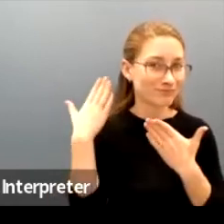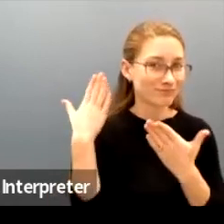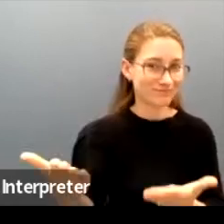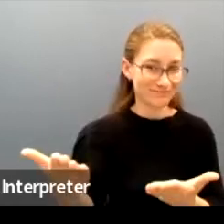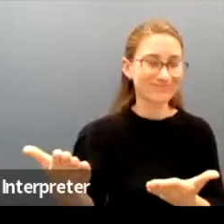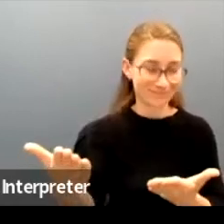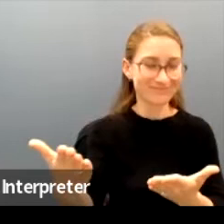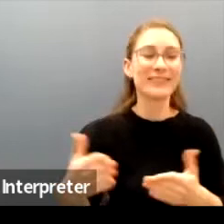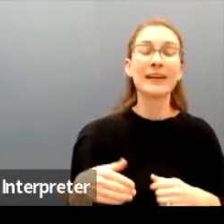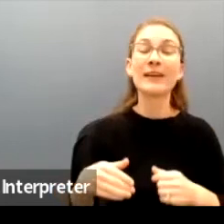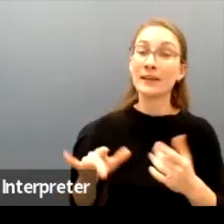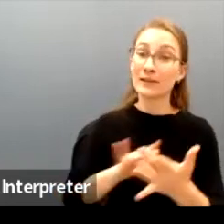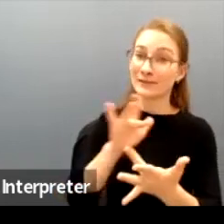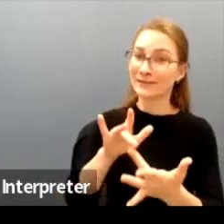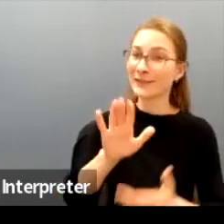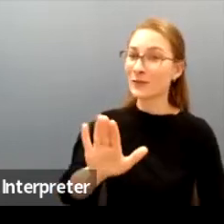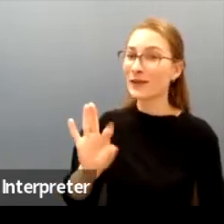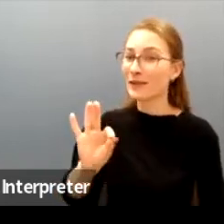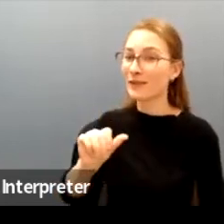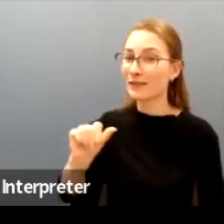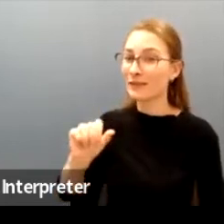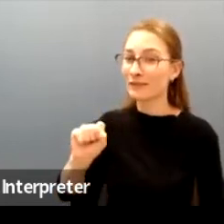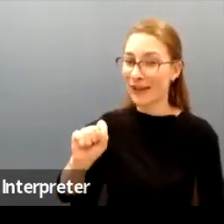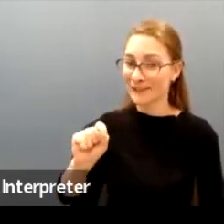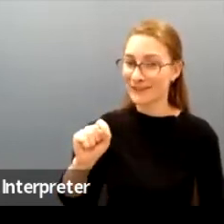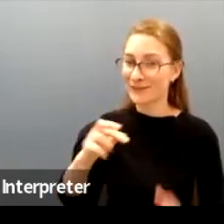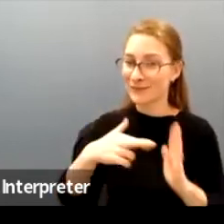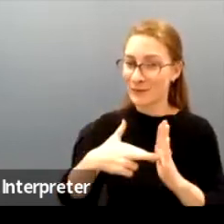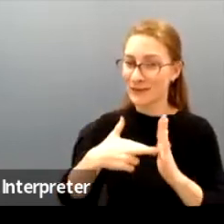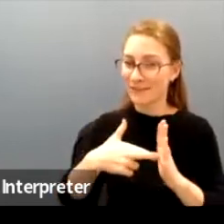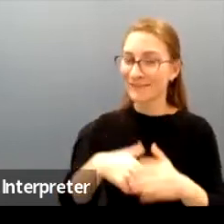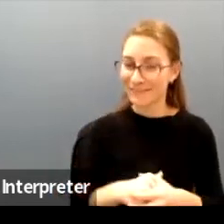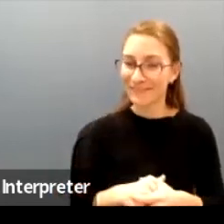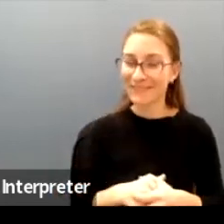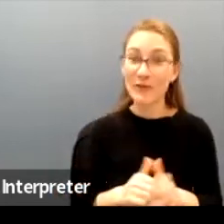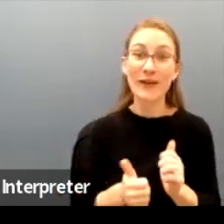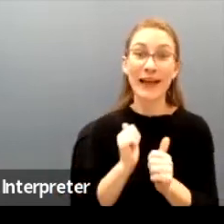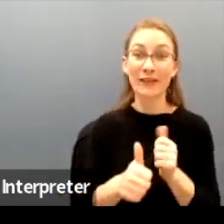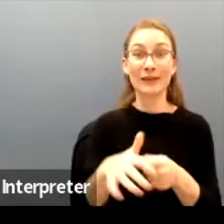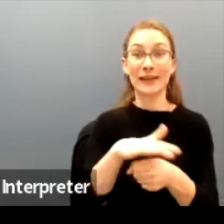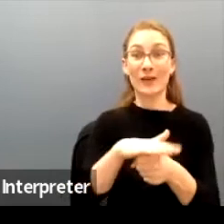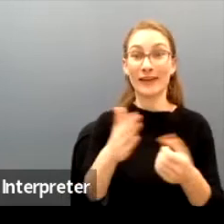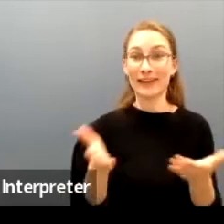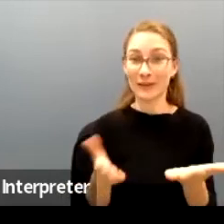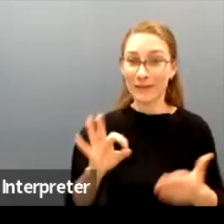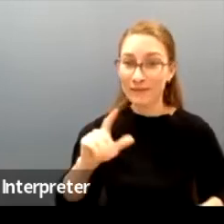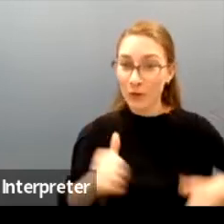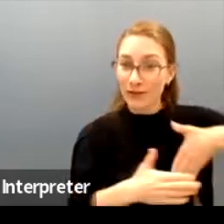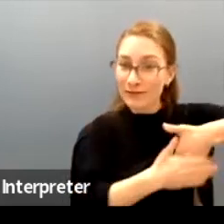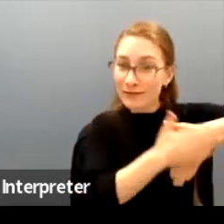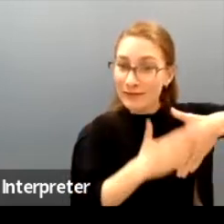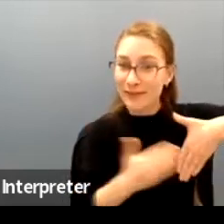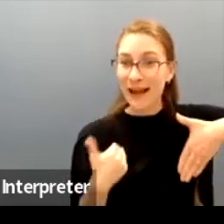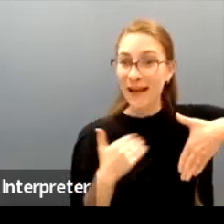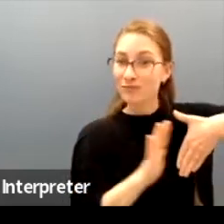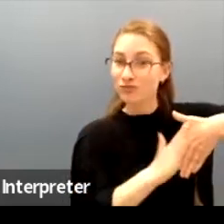to reach out to your FAAST rep, because every, not every county, but every area within Florida has their own FAAST